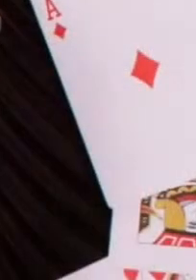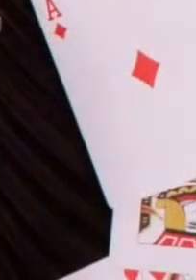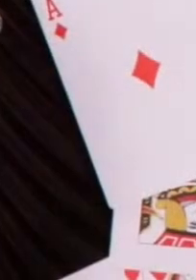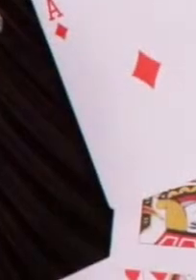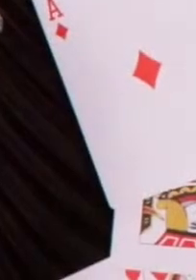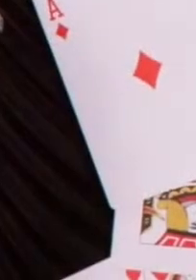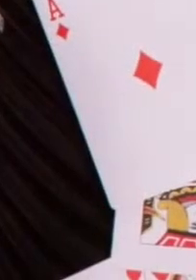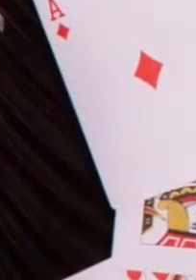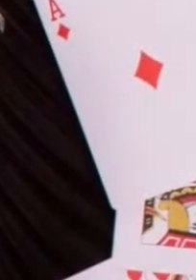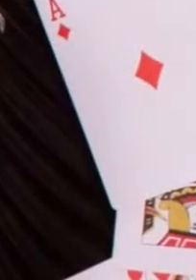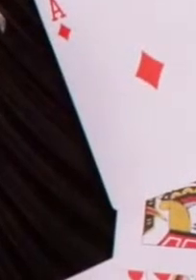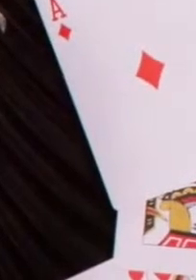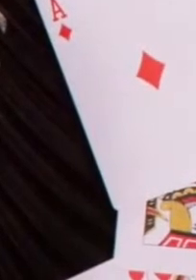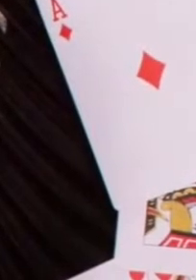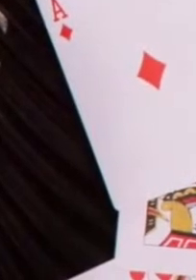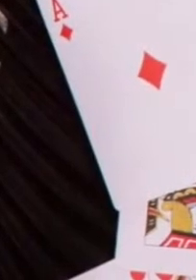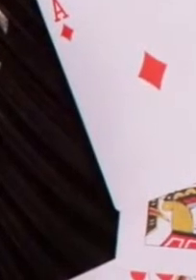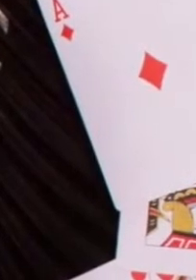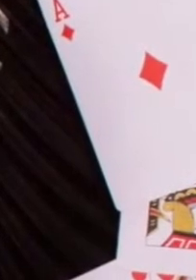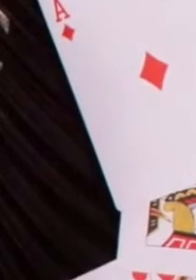Making life a spinning